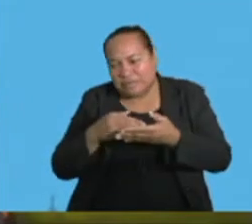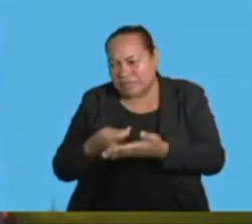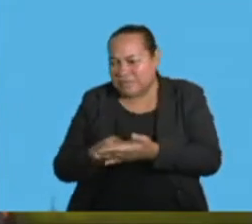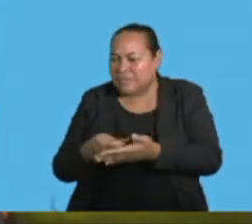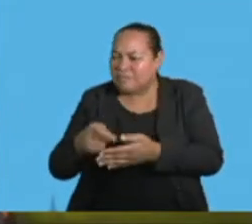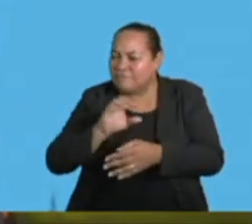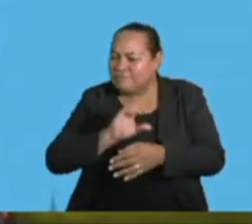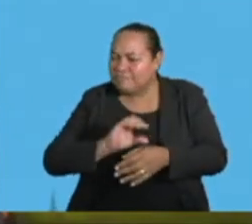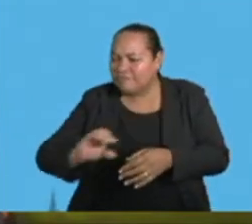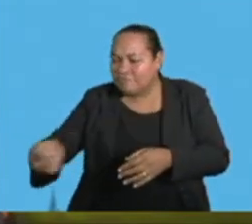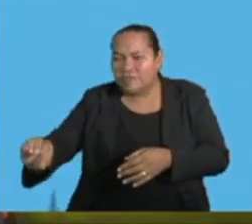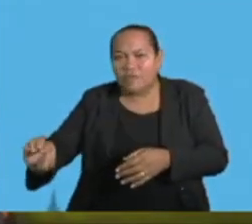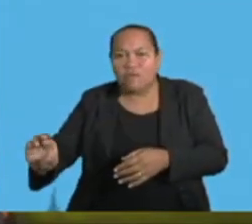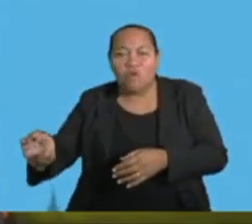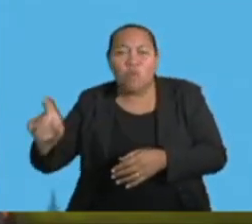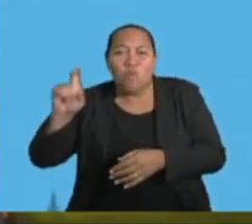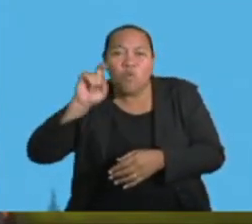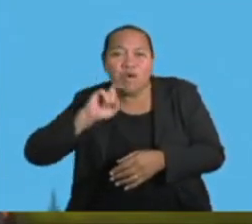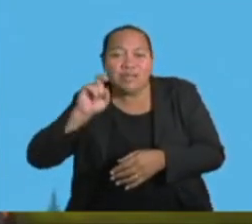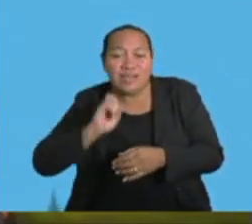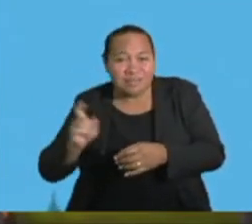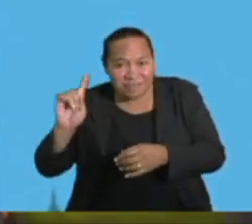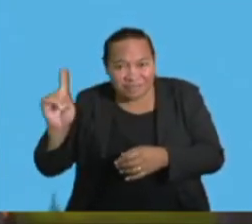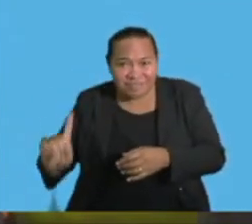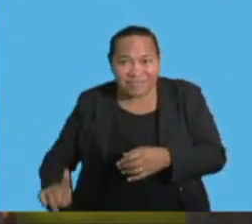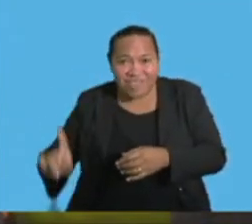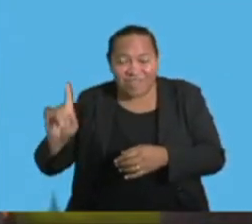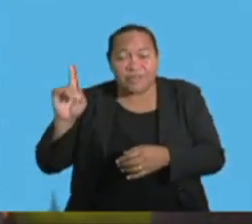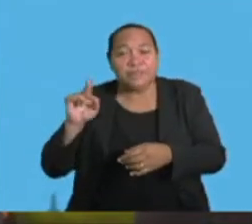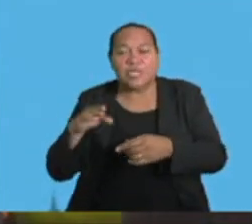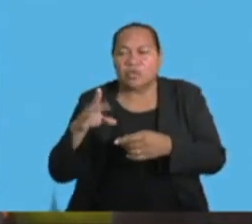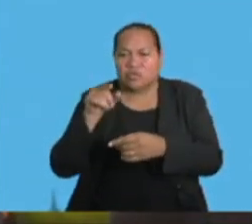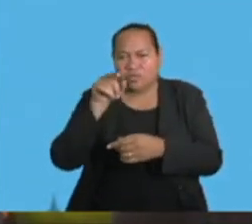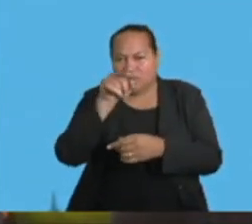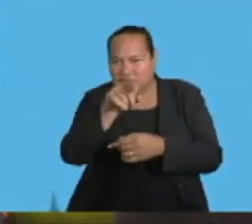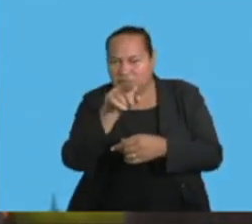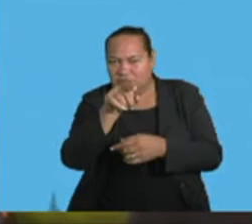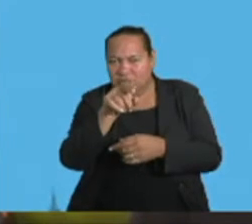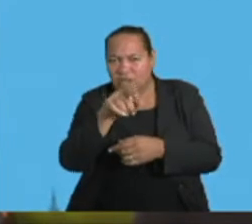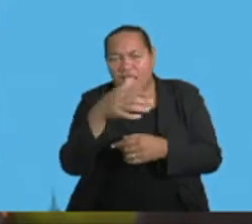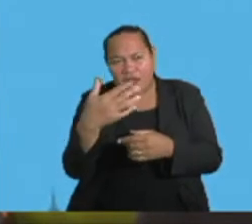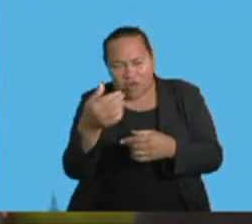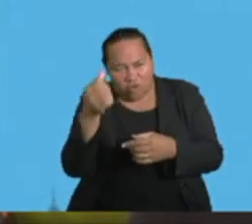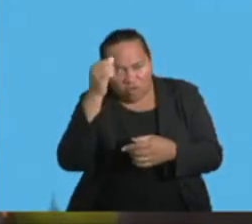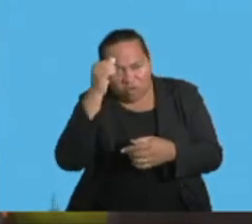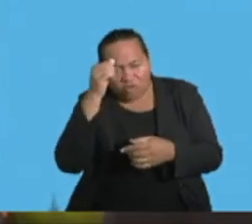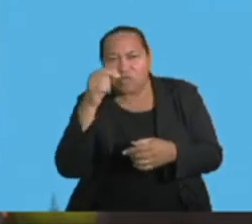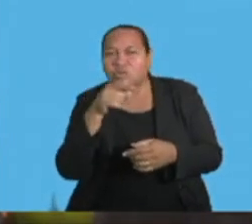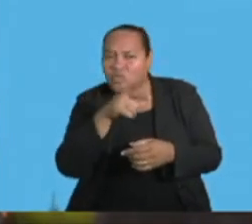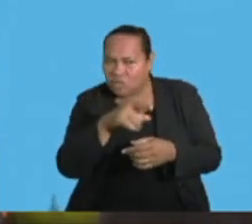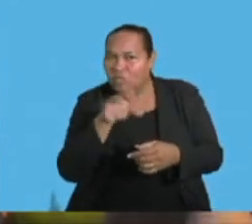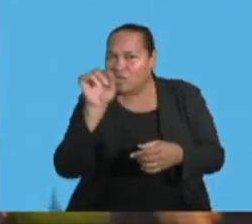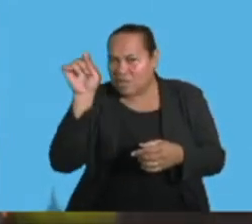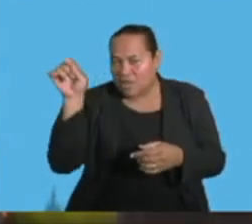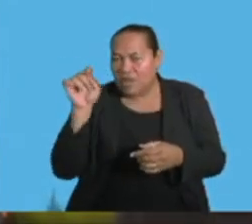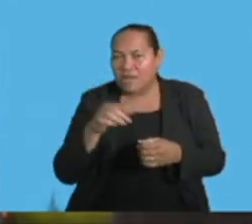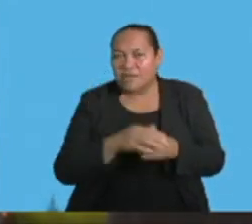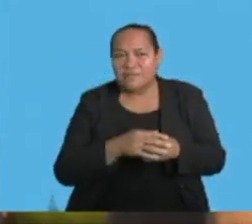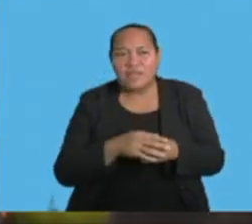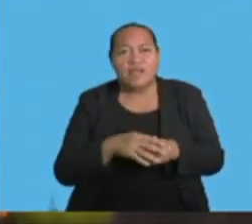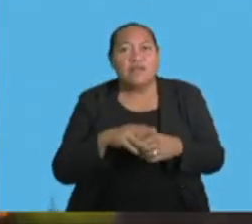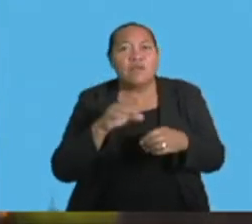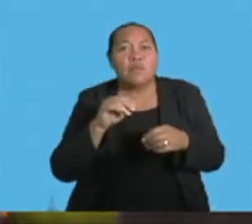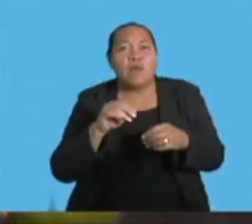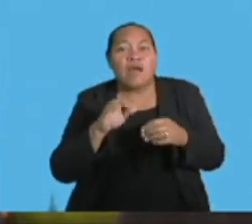in those areas. Of course, the Honourable Leader of Opposition would know because he's from there. Places like Buda Bay, Nambuwala to